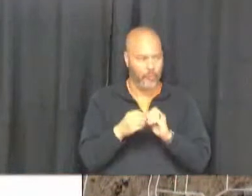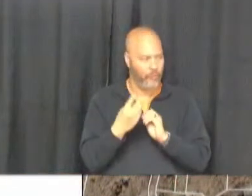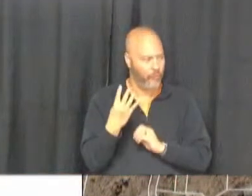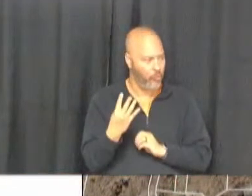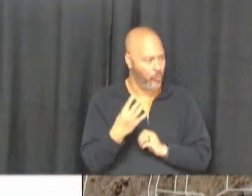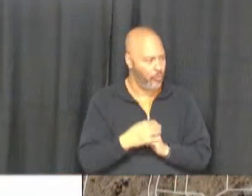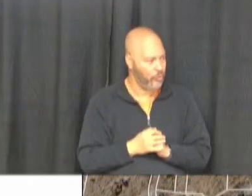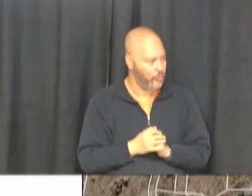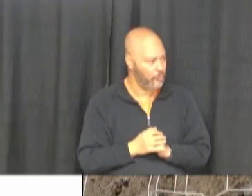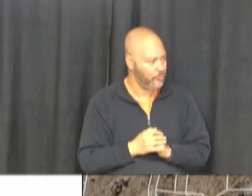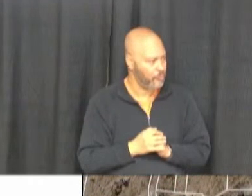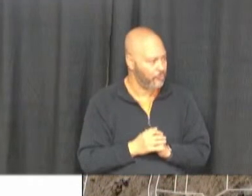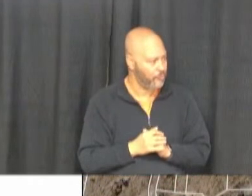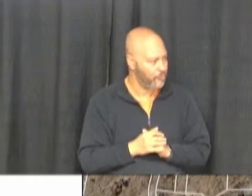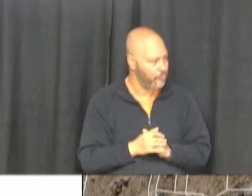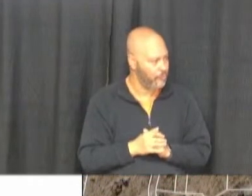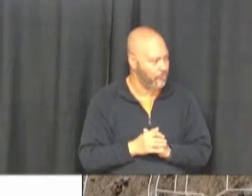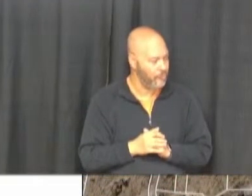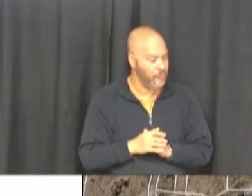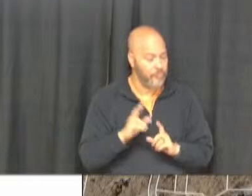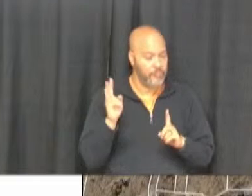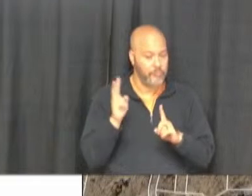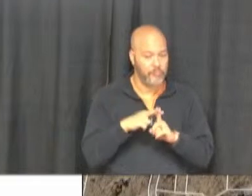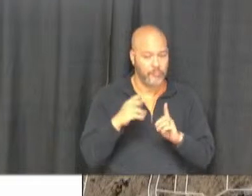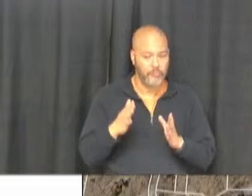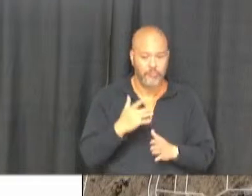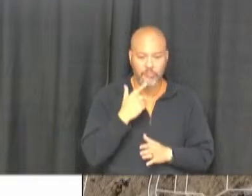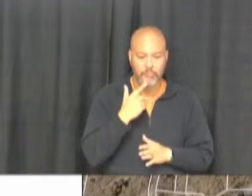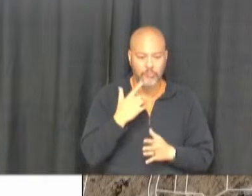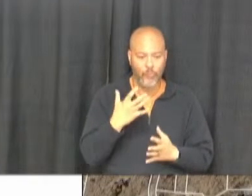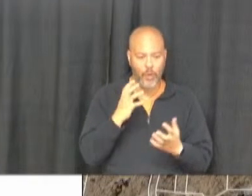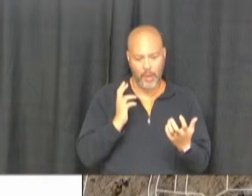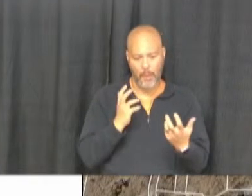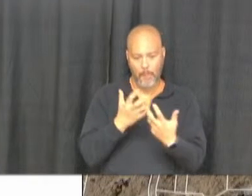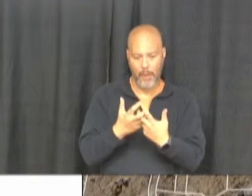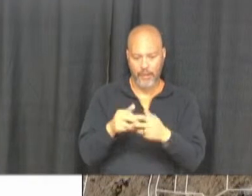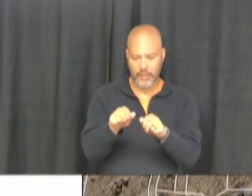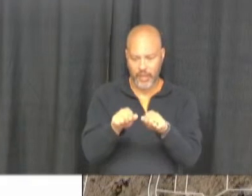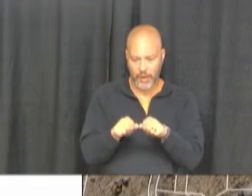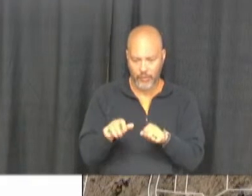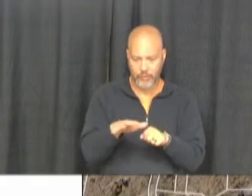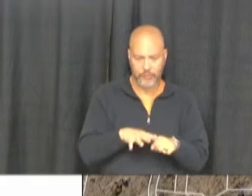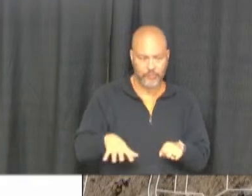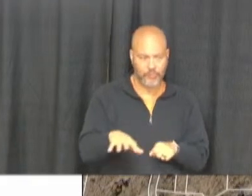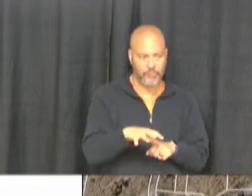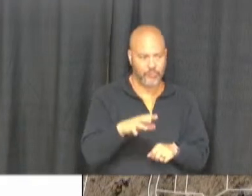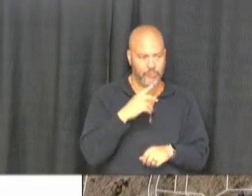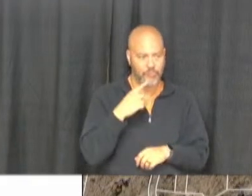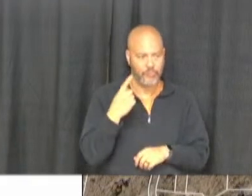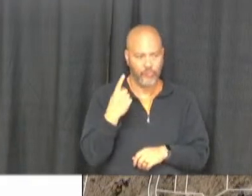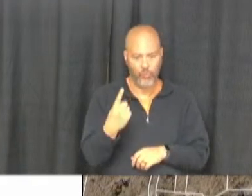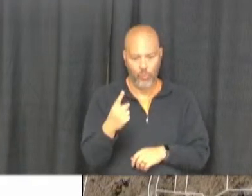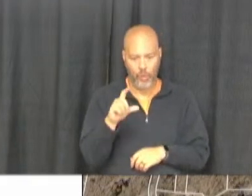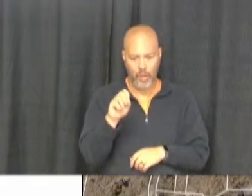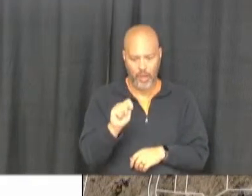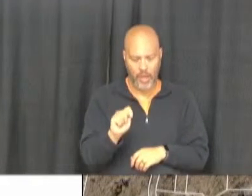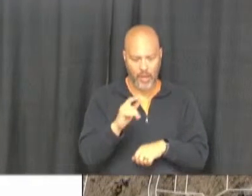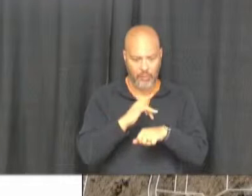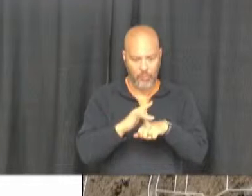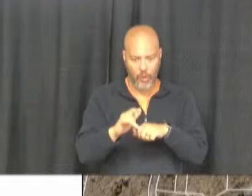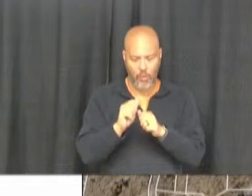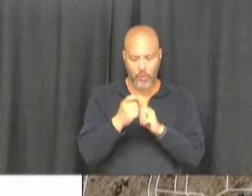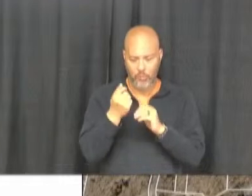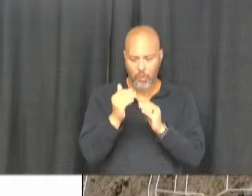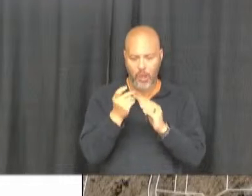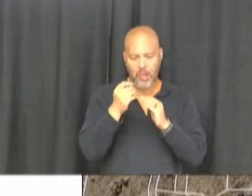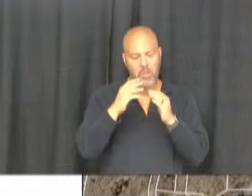4. The applicant's statement is to match the surrounding area. This is one lot is vacant with mild